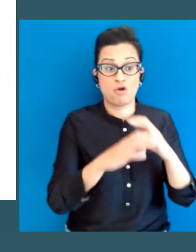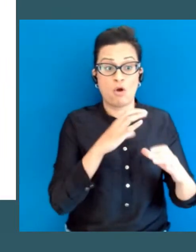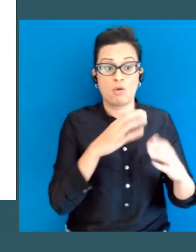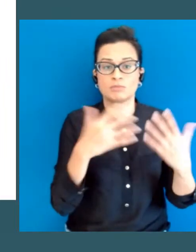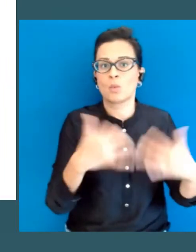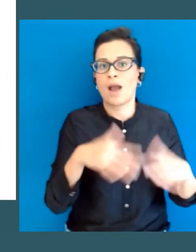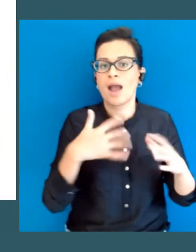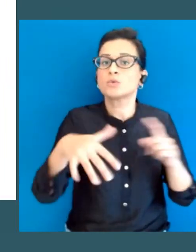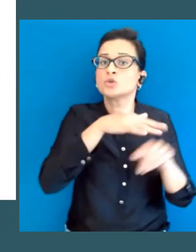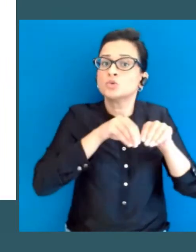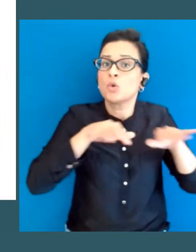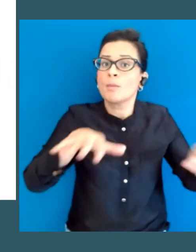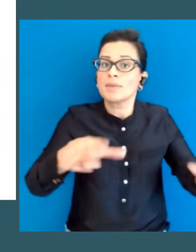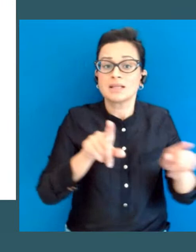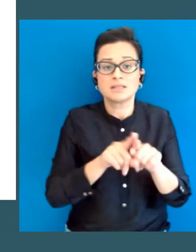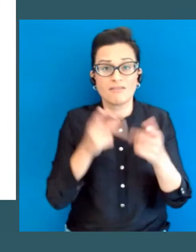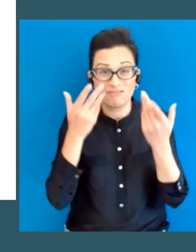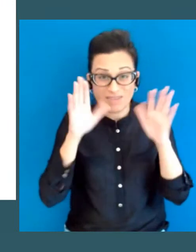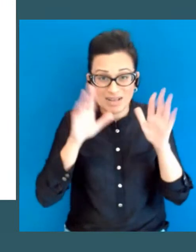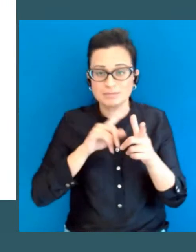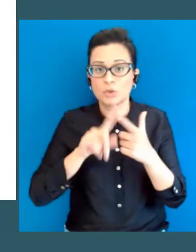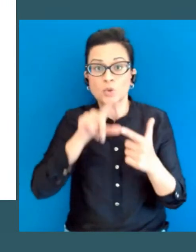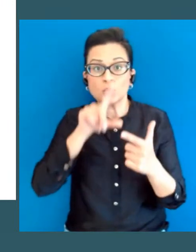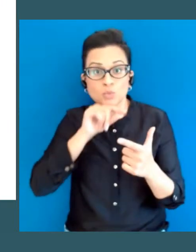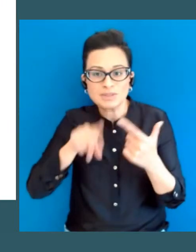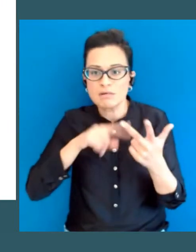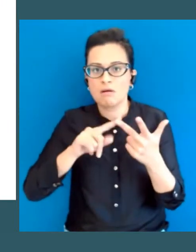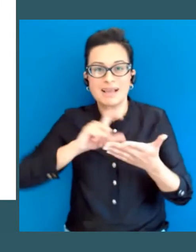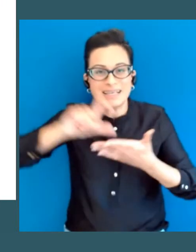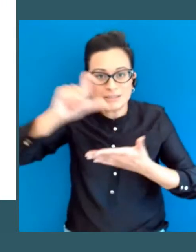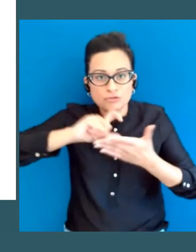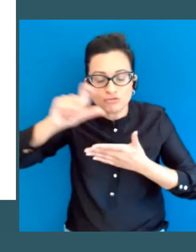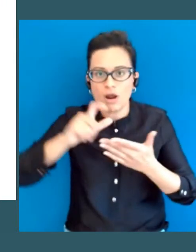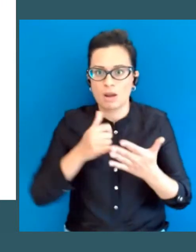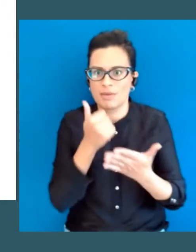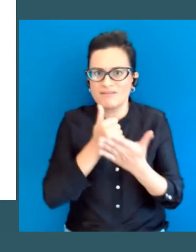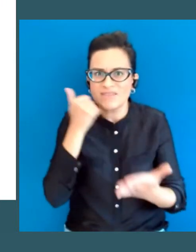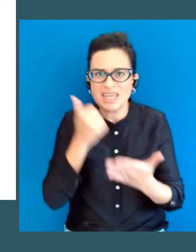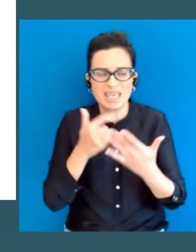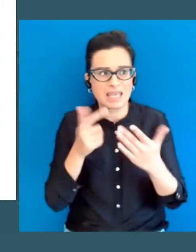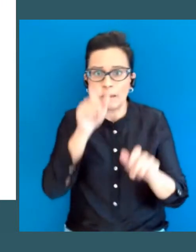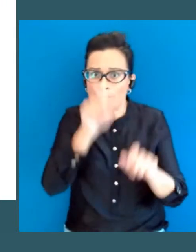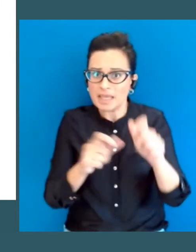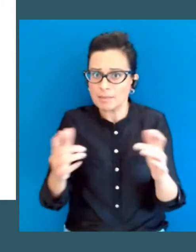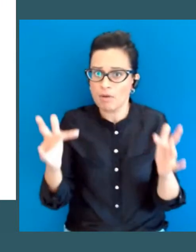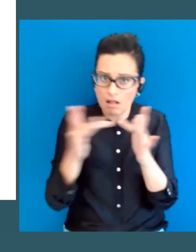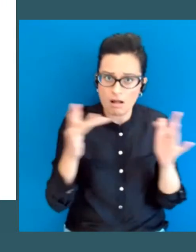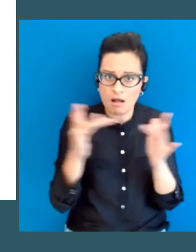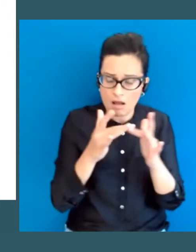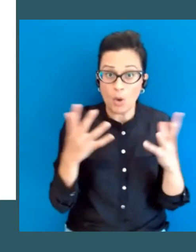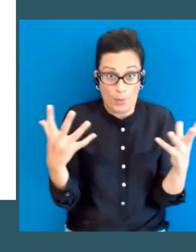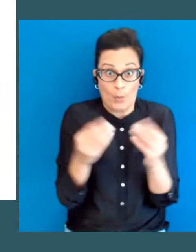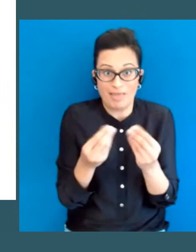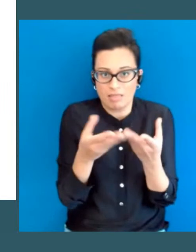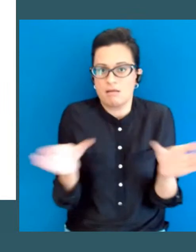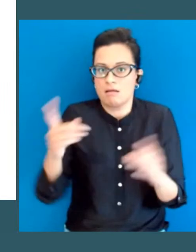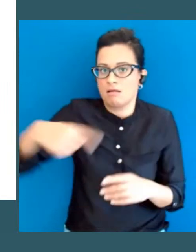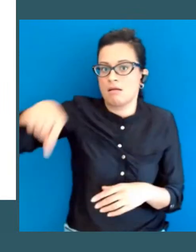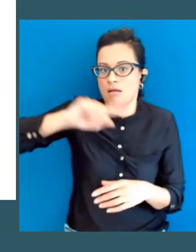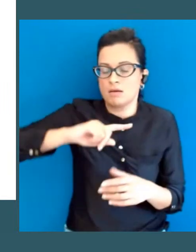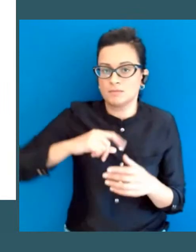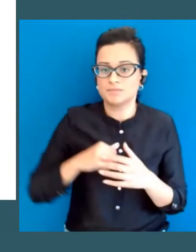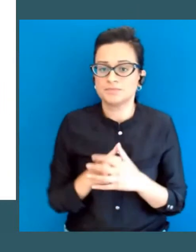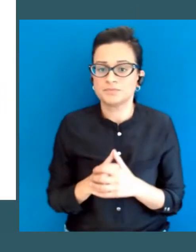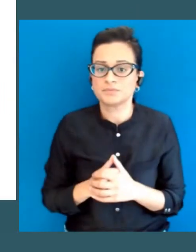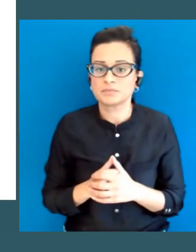got Facebook, Twitter and Instagram. We have really good reach and engagement with the allergic public. We